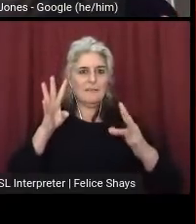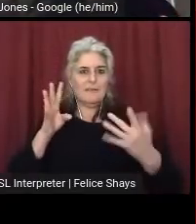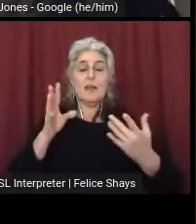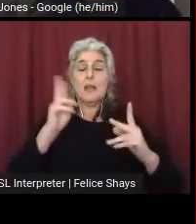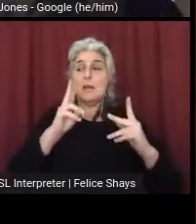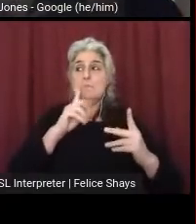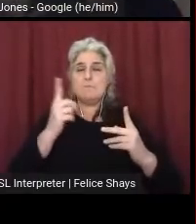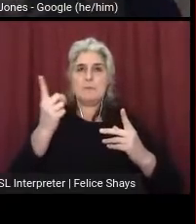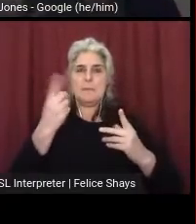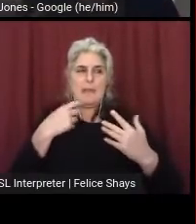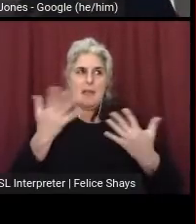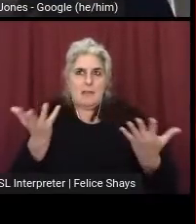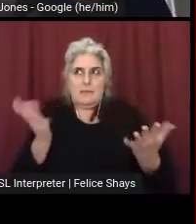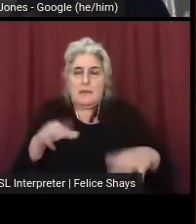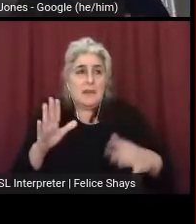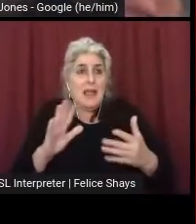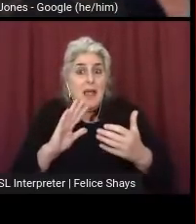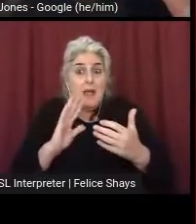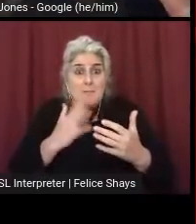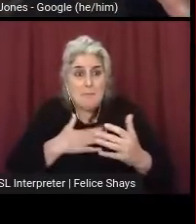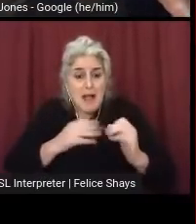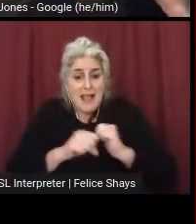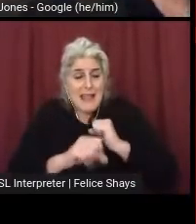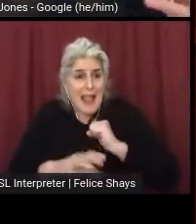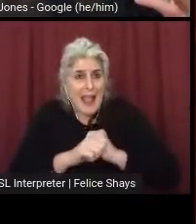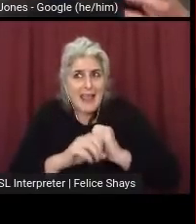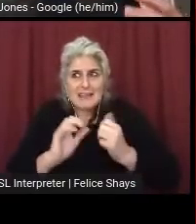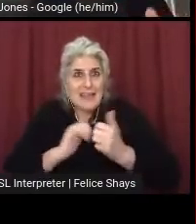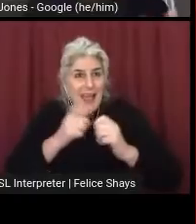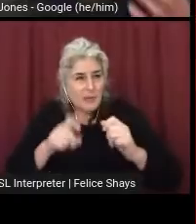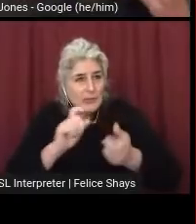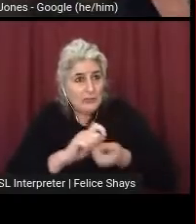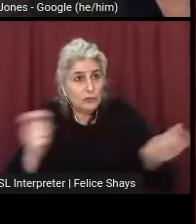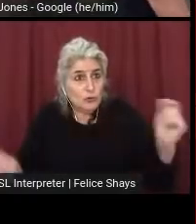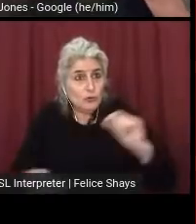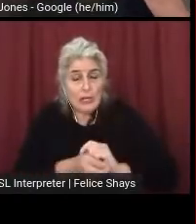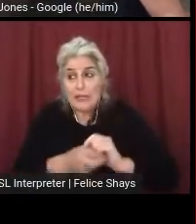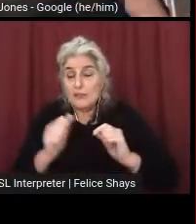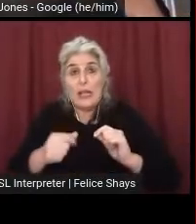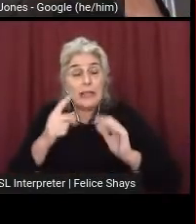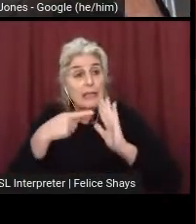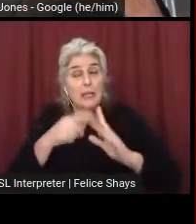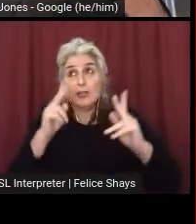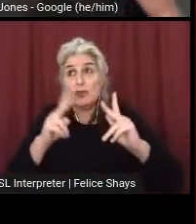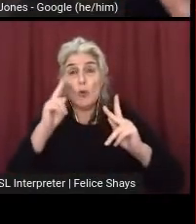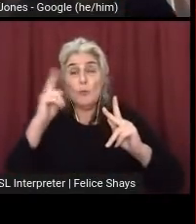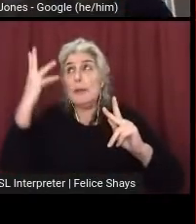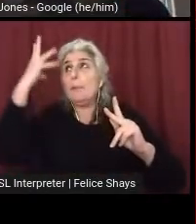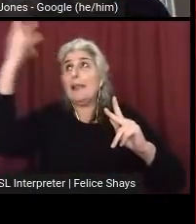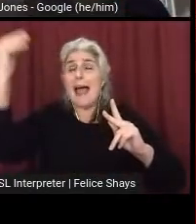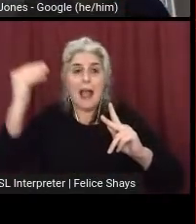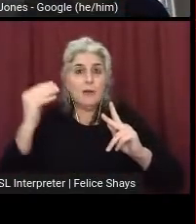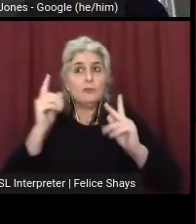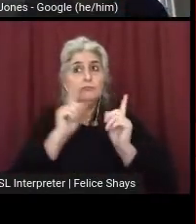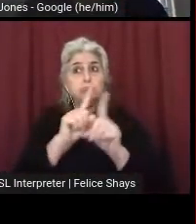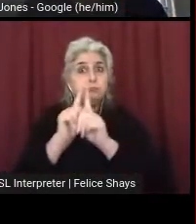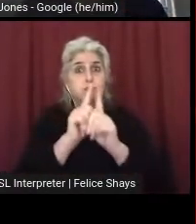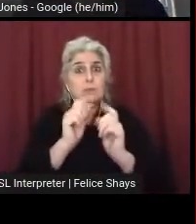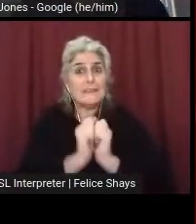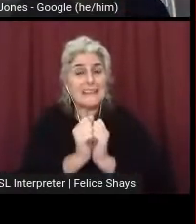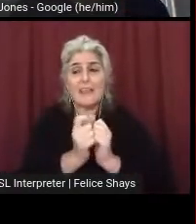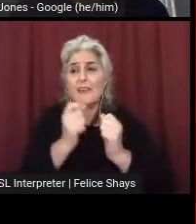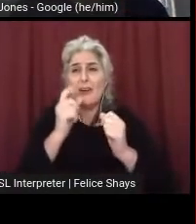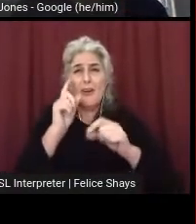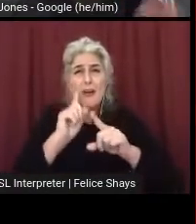got. How do I need to change my ads? Can I show people out together? Can I show them touching their faces? Do they need to have